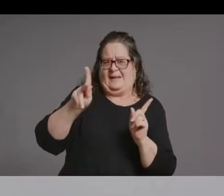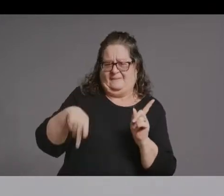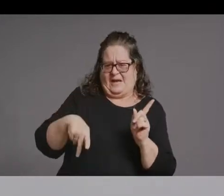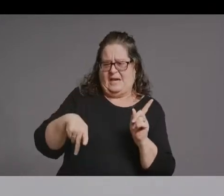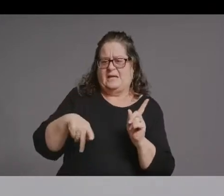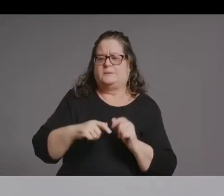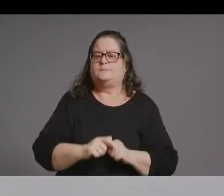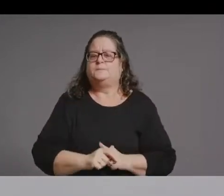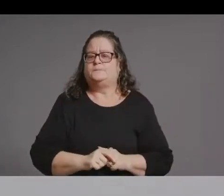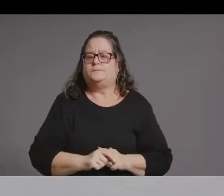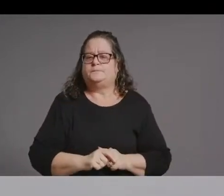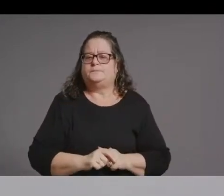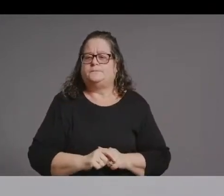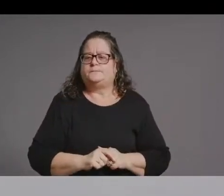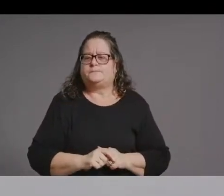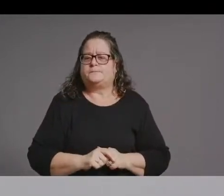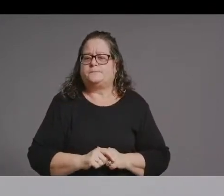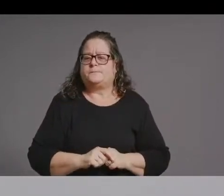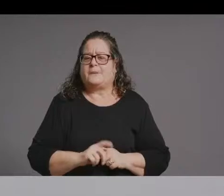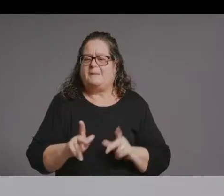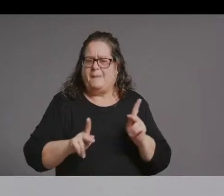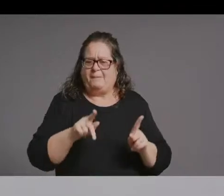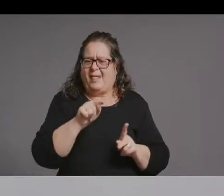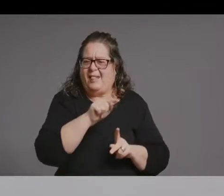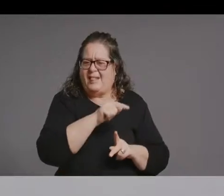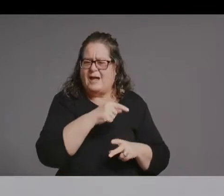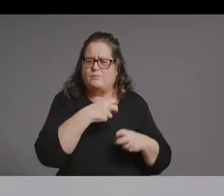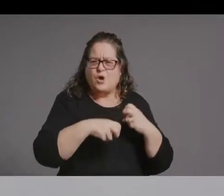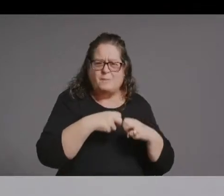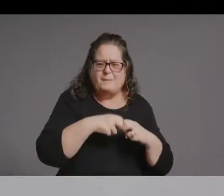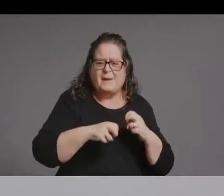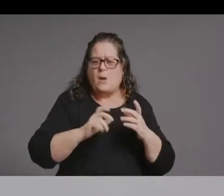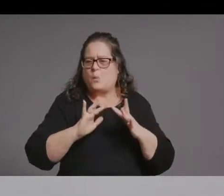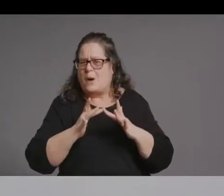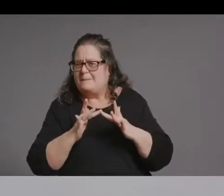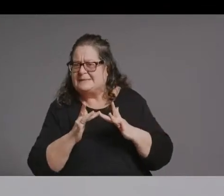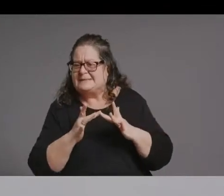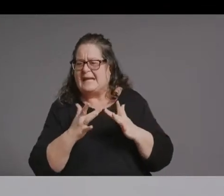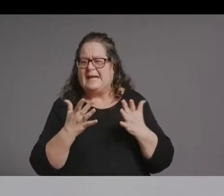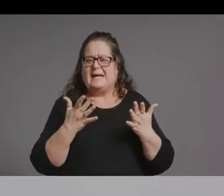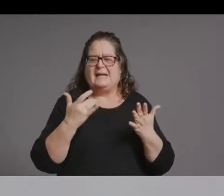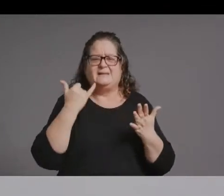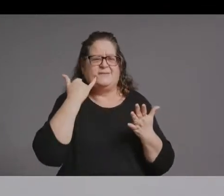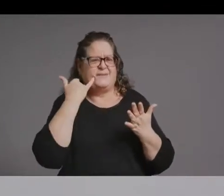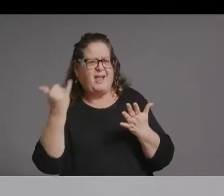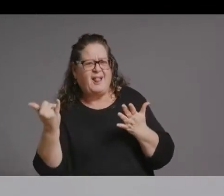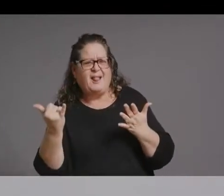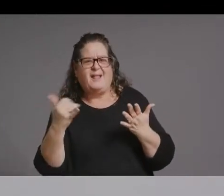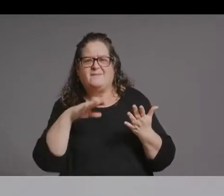and even with phones, they've opened up a lot of strictly walk-in places. They've saved like 50%